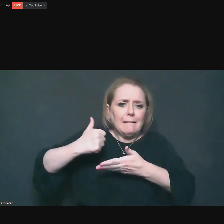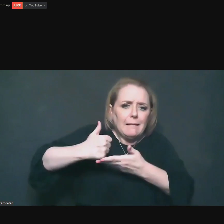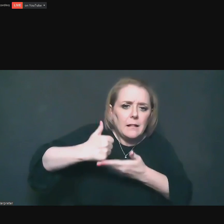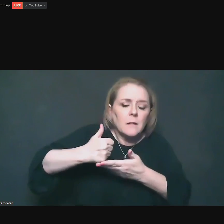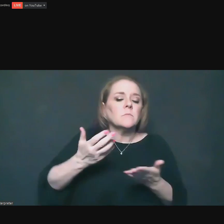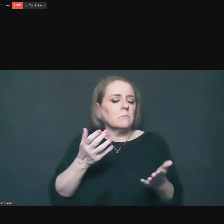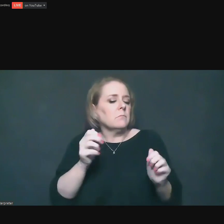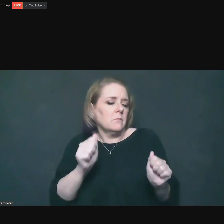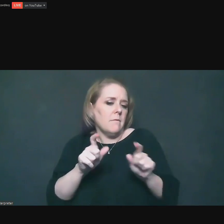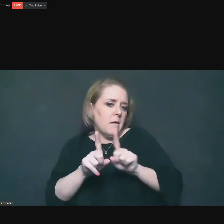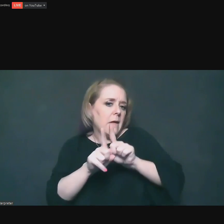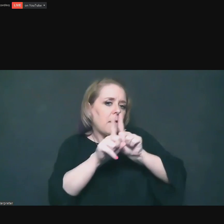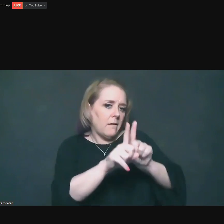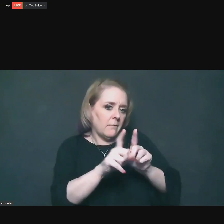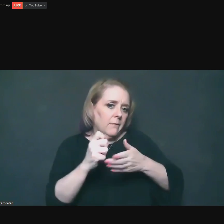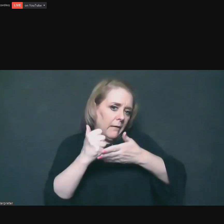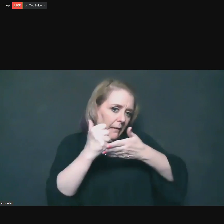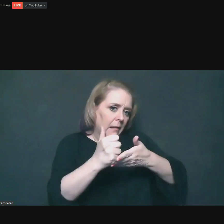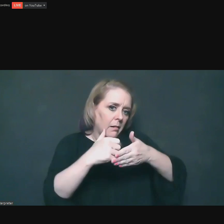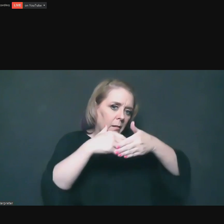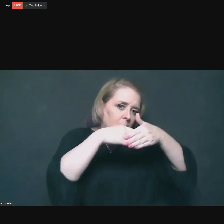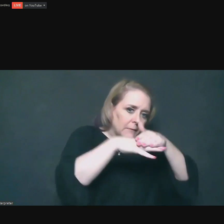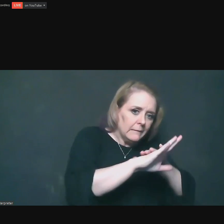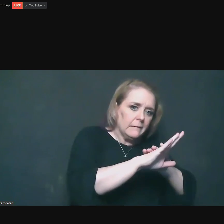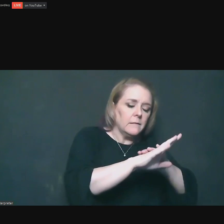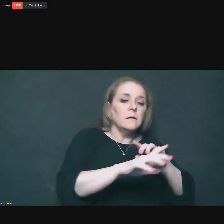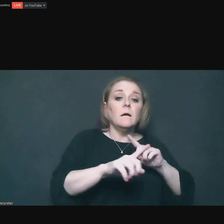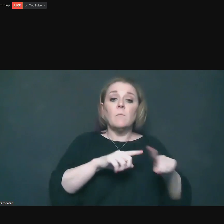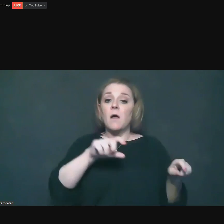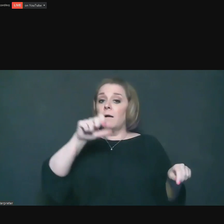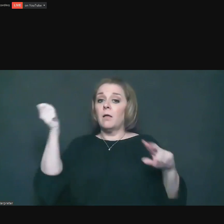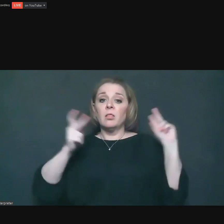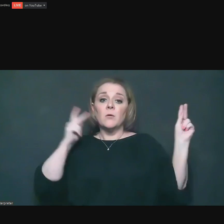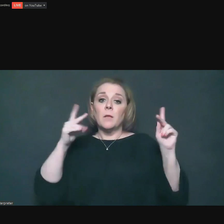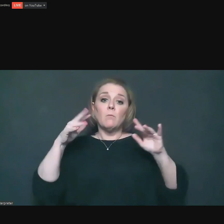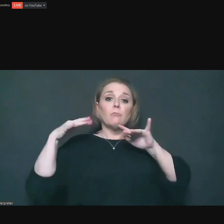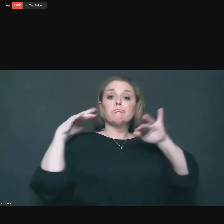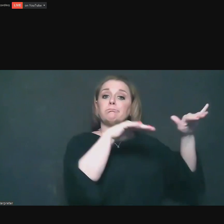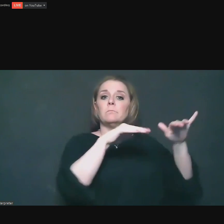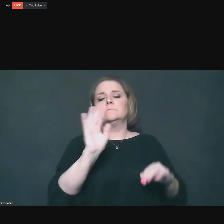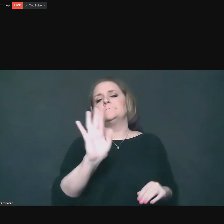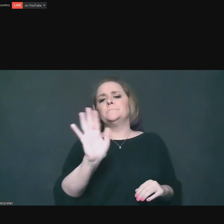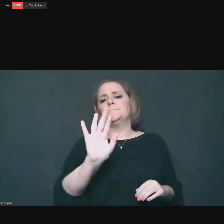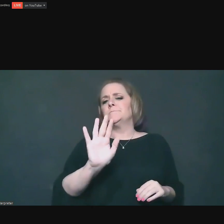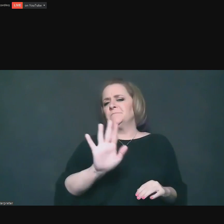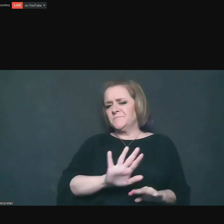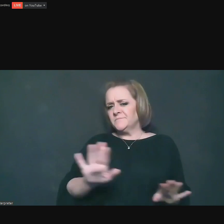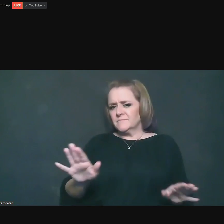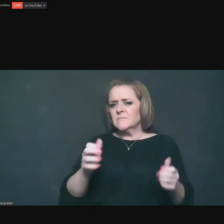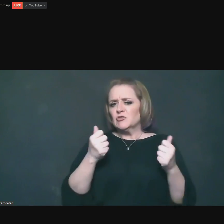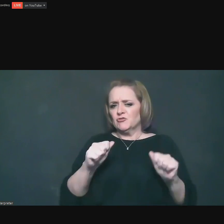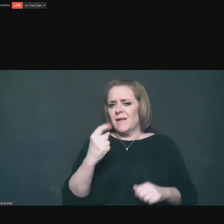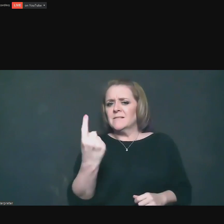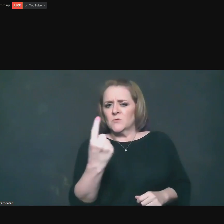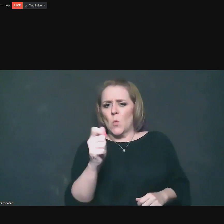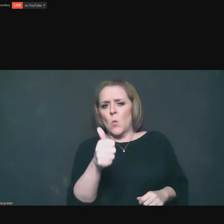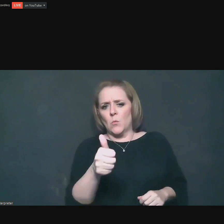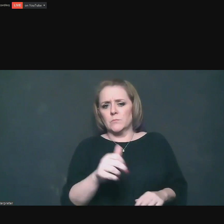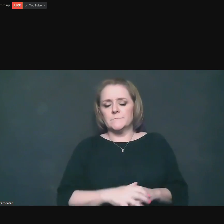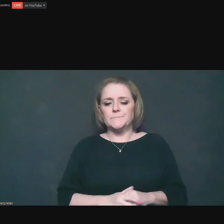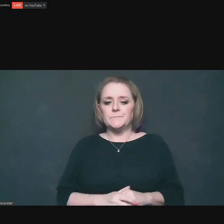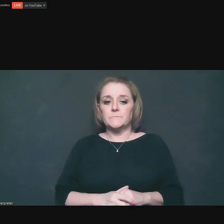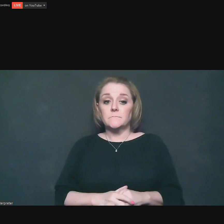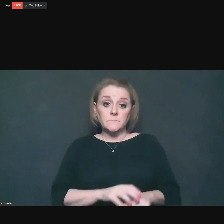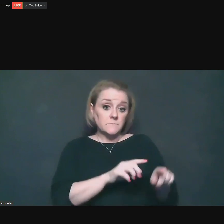require someone to help them get into an appointment, but we're asking for that to be discouraged with everybody who can come in on their own. Employees should use